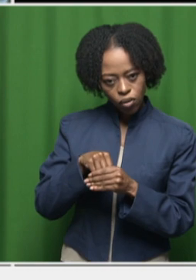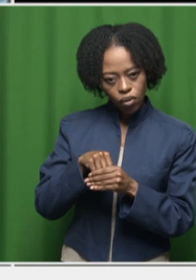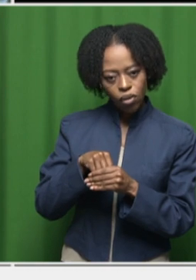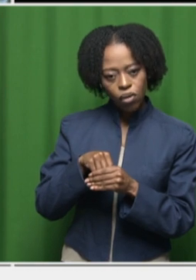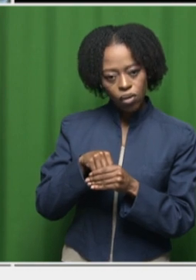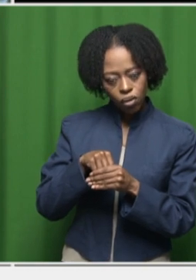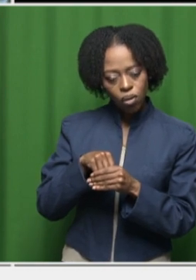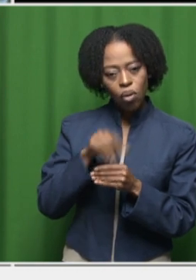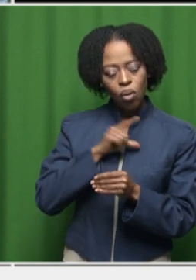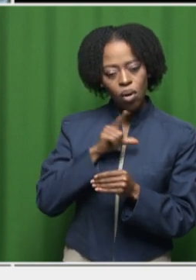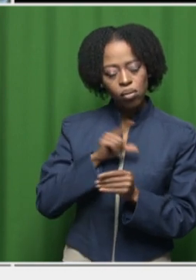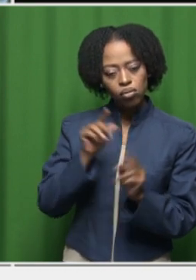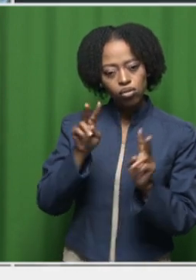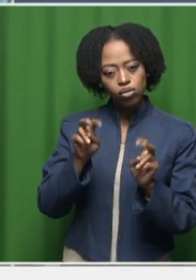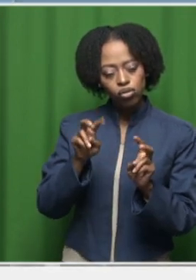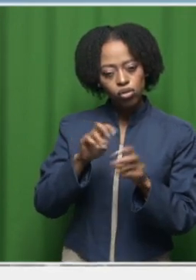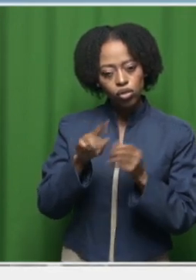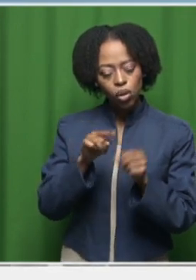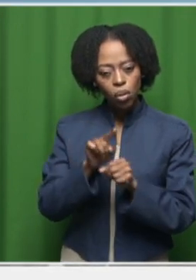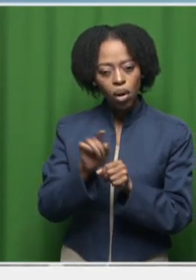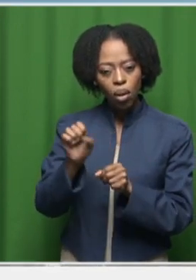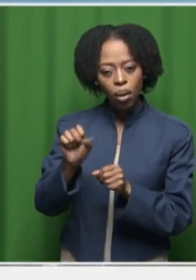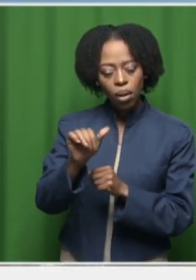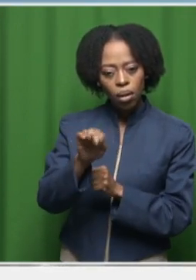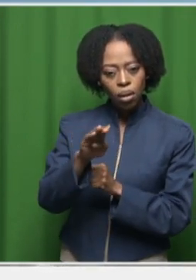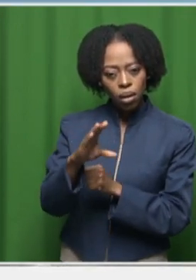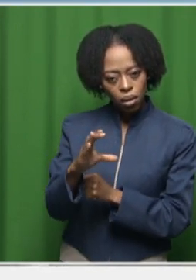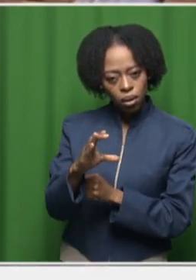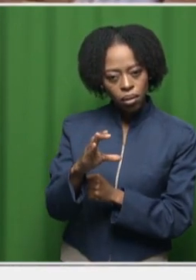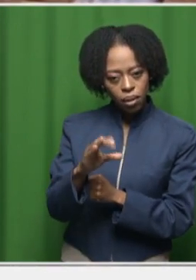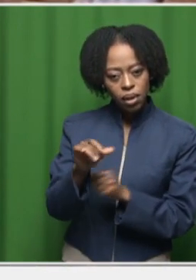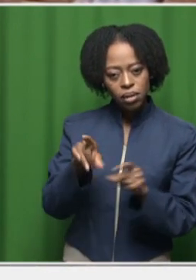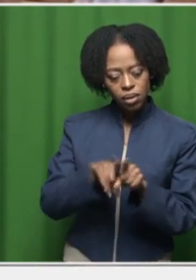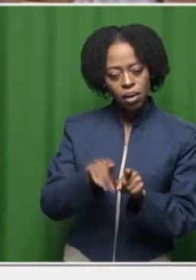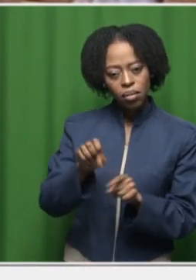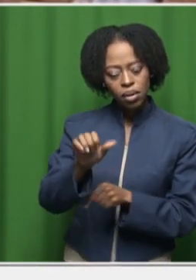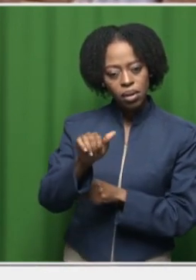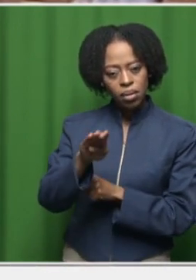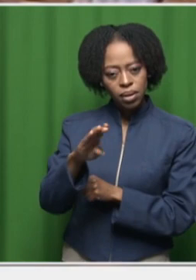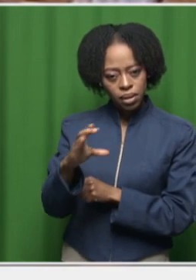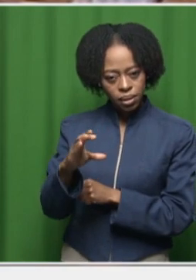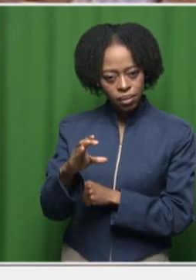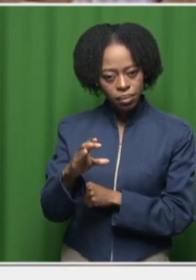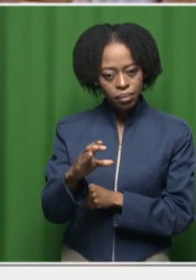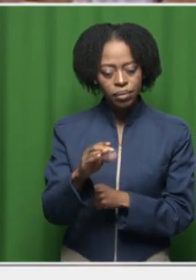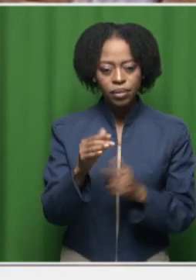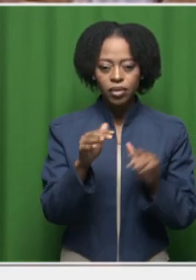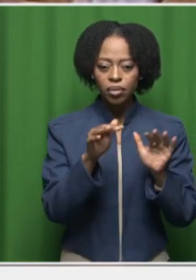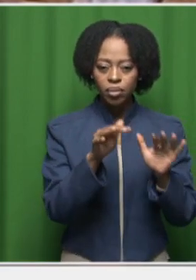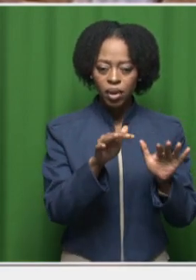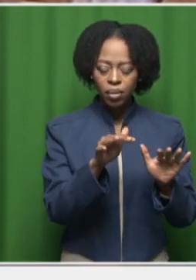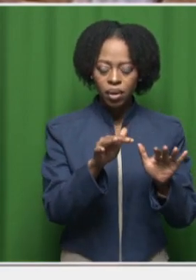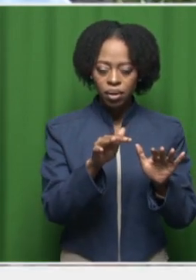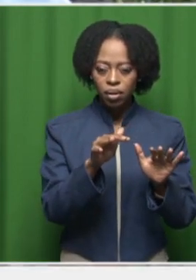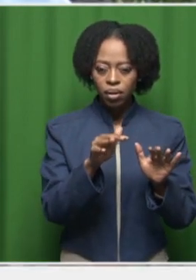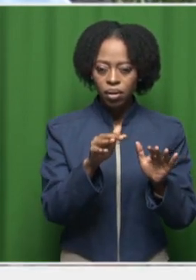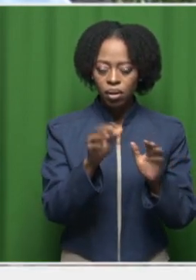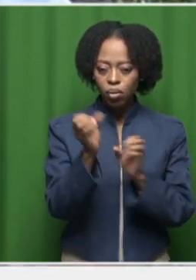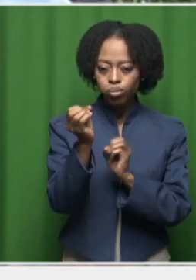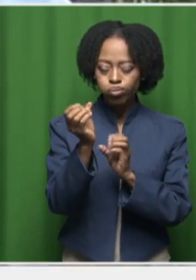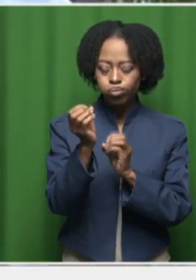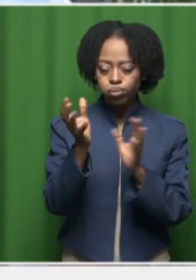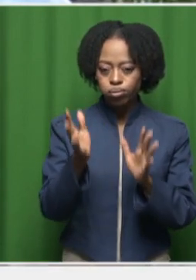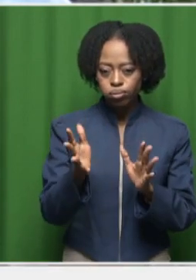the principal around the SABC, and the SABC itself as the public broadcaster